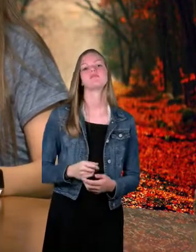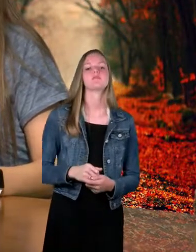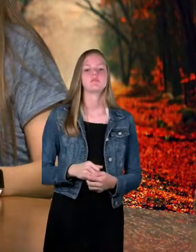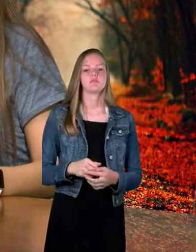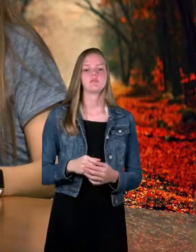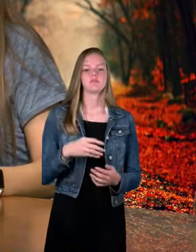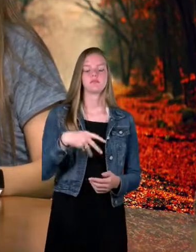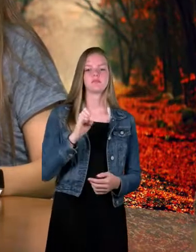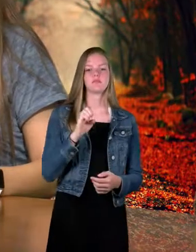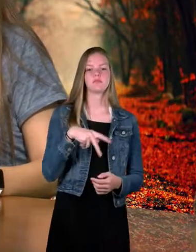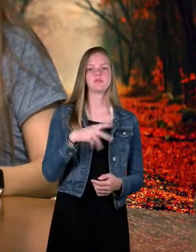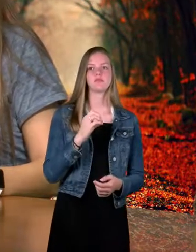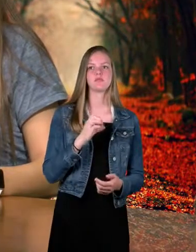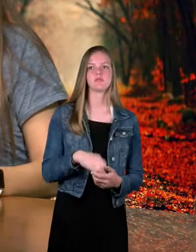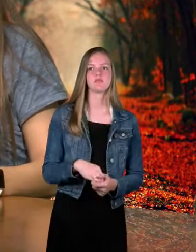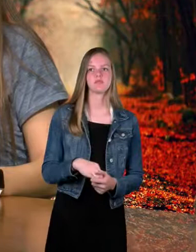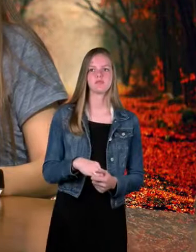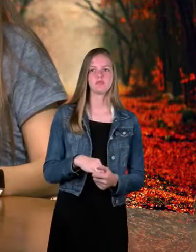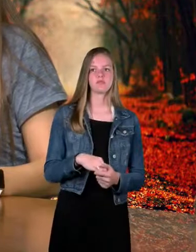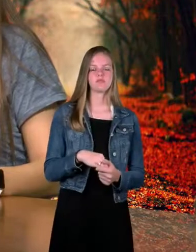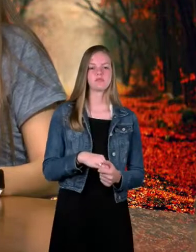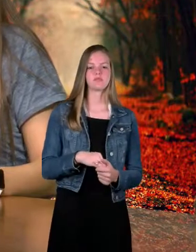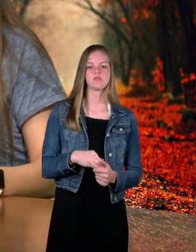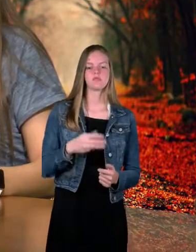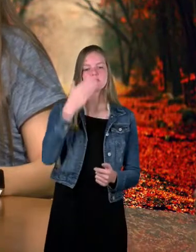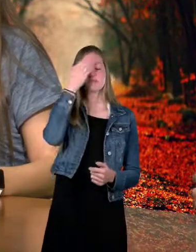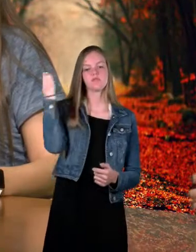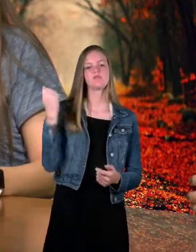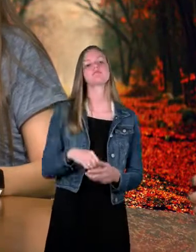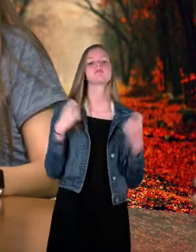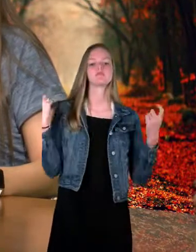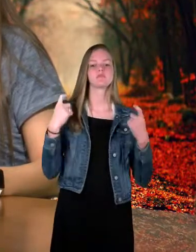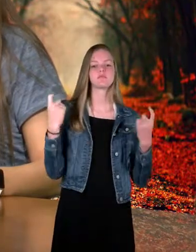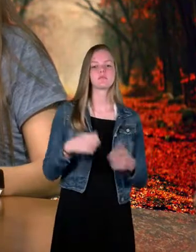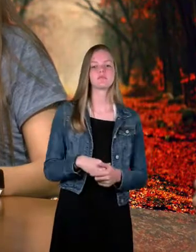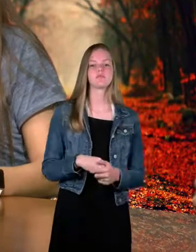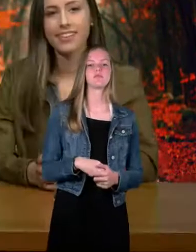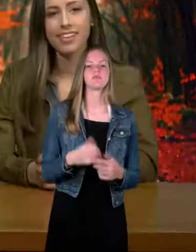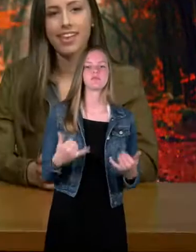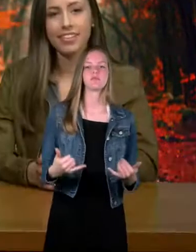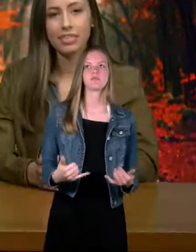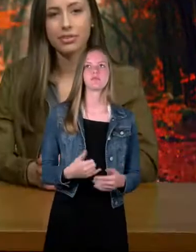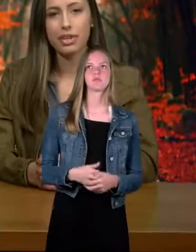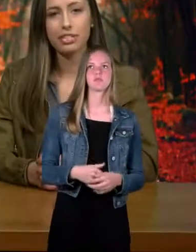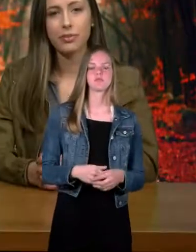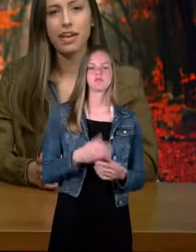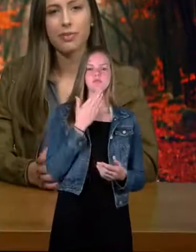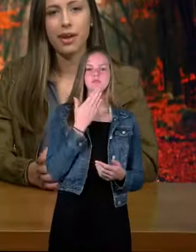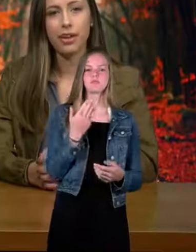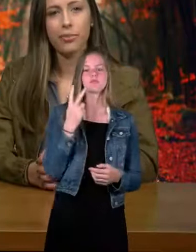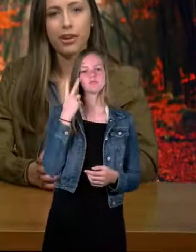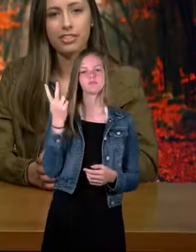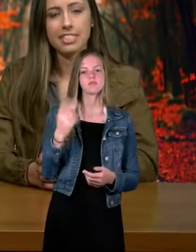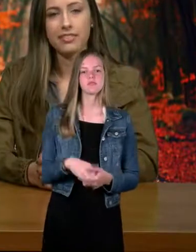EPC MVP for boys cross country. Don't forget to congratulate our athletes today if you see them today. Thanks for watching